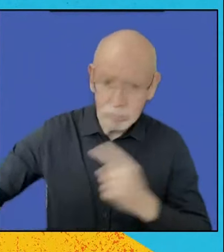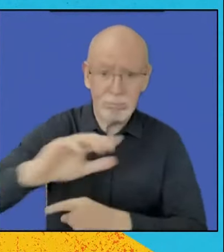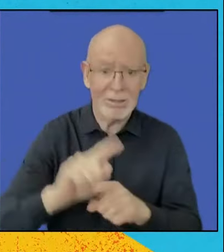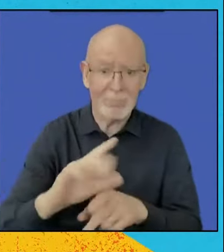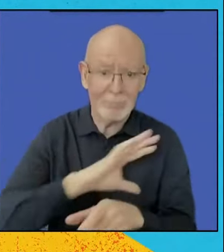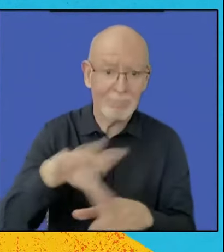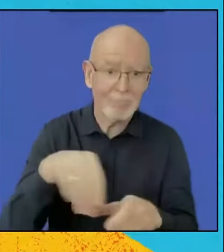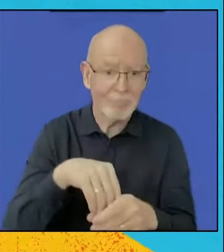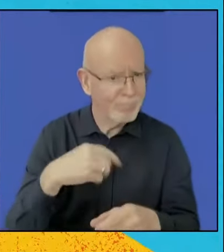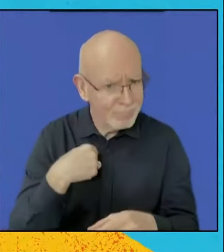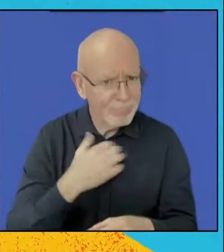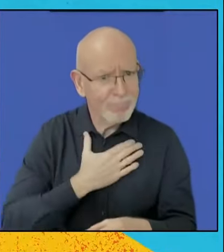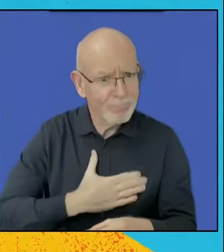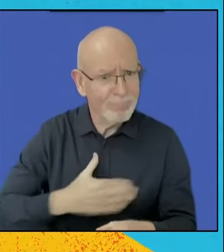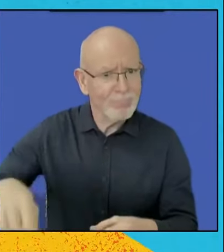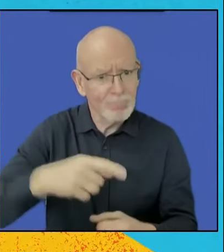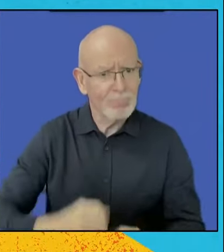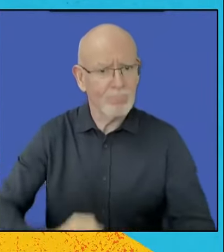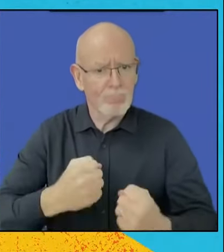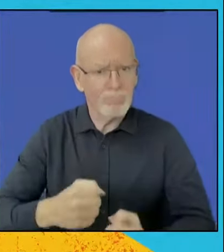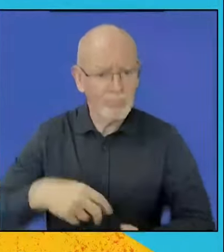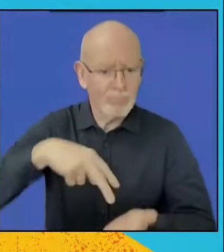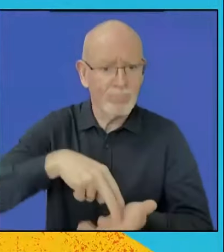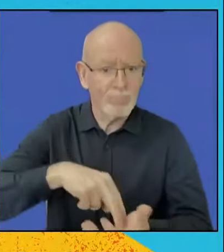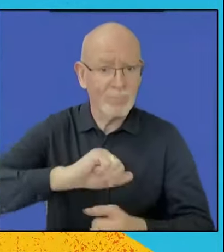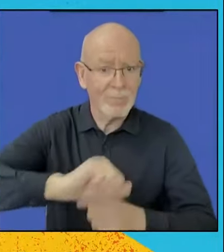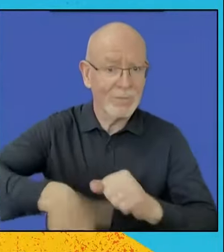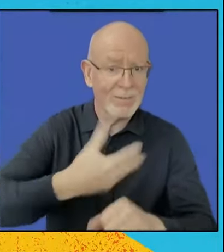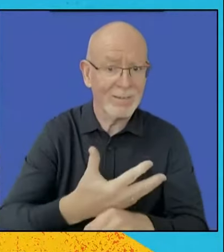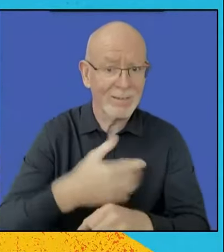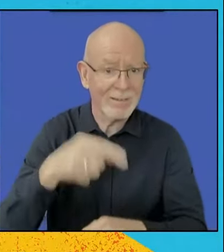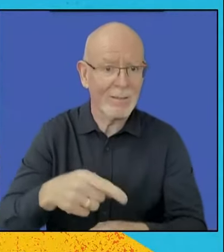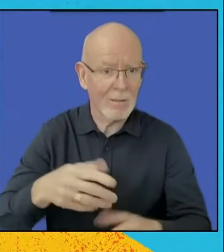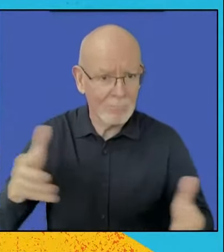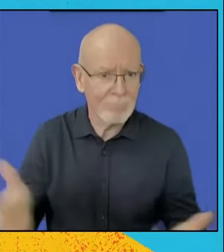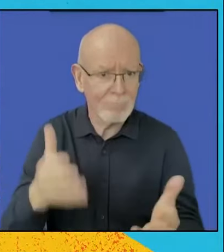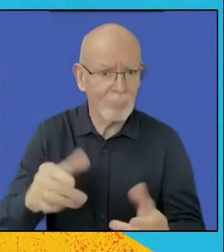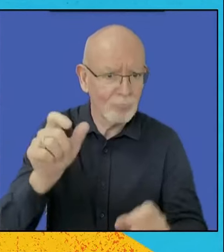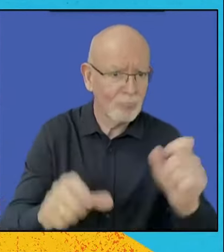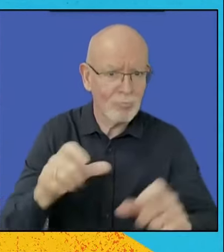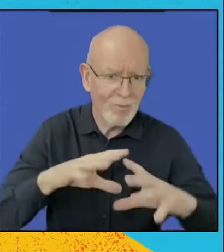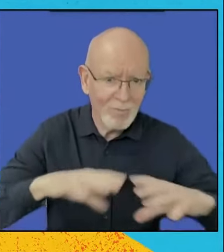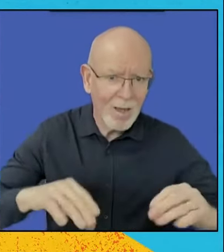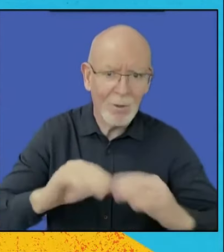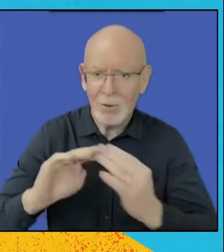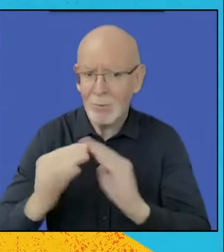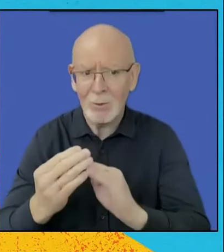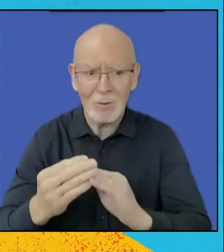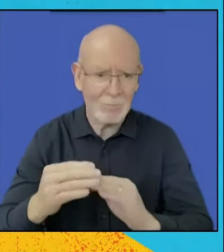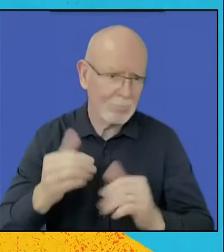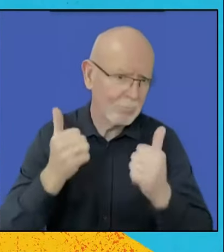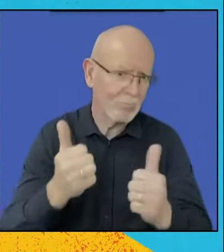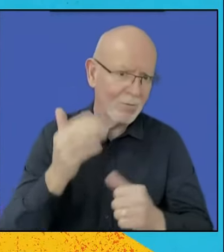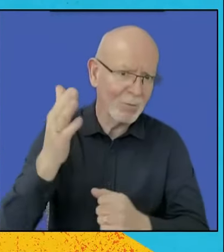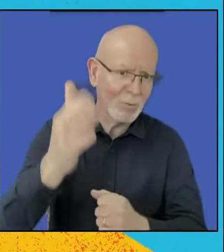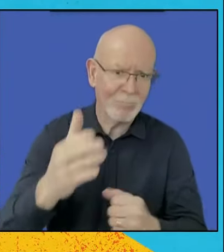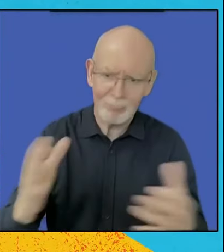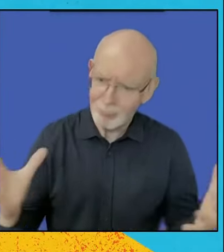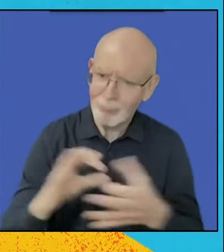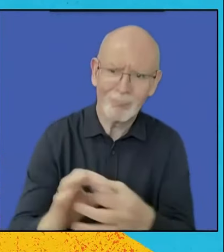Vikramanayake, to address the forum. You have the floor. Thank you very much, Madam President. First, allow me to express my